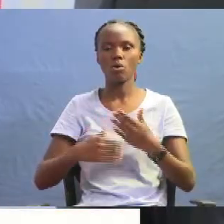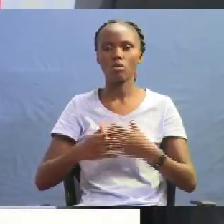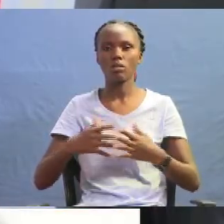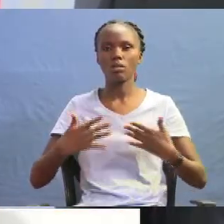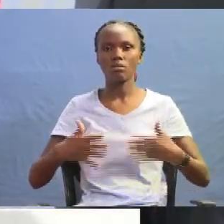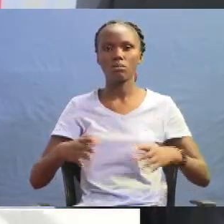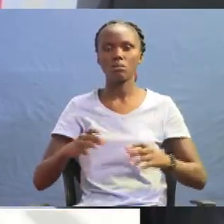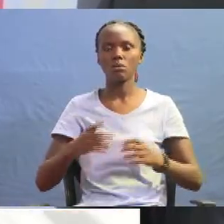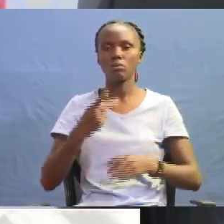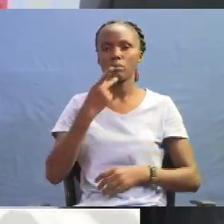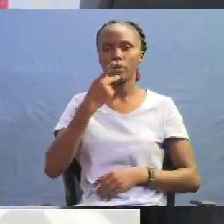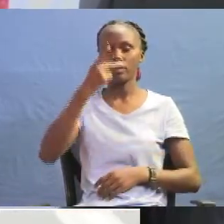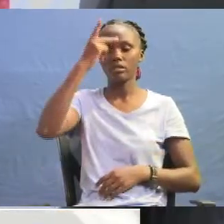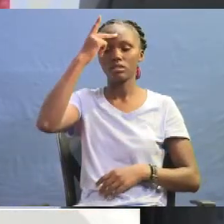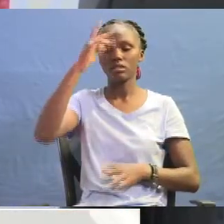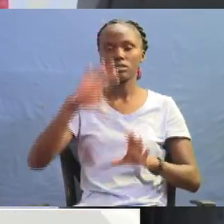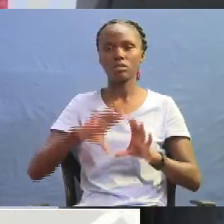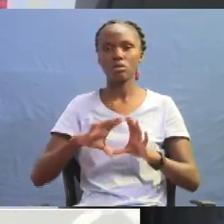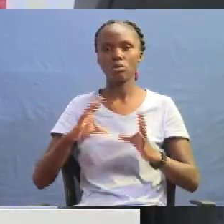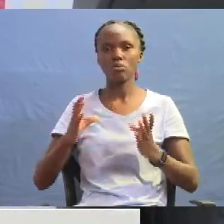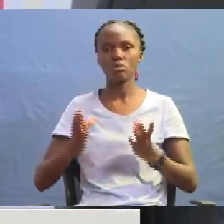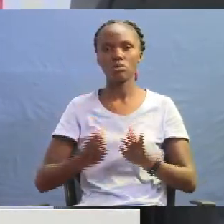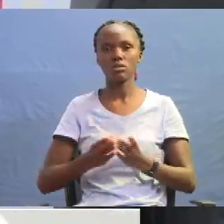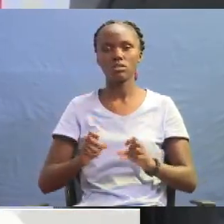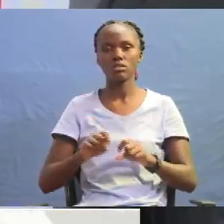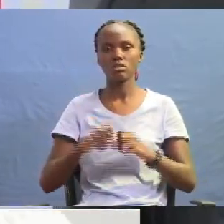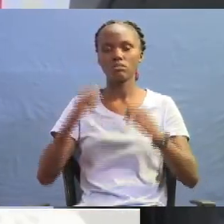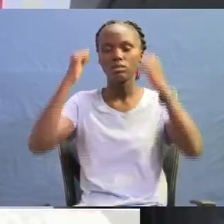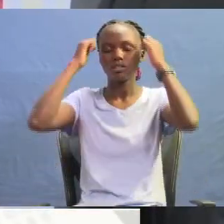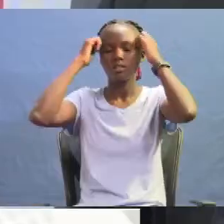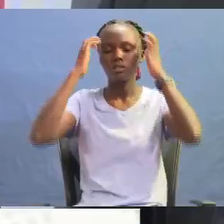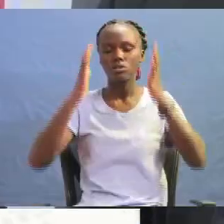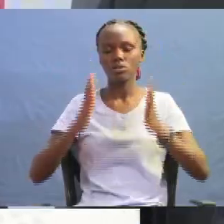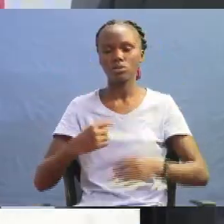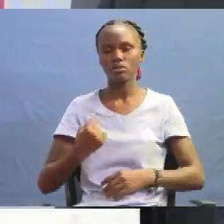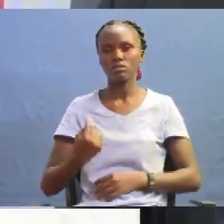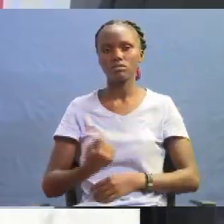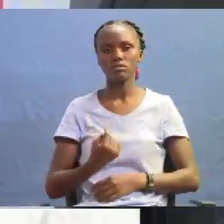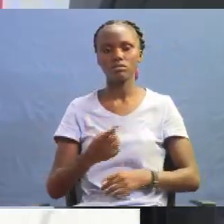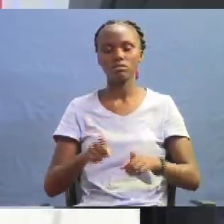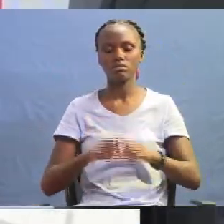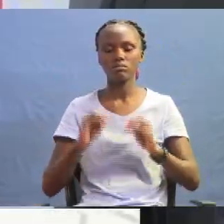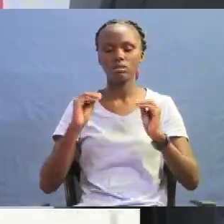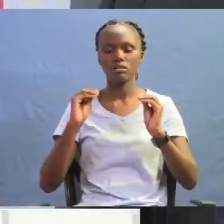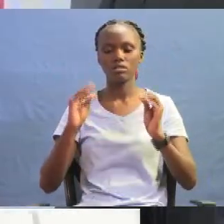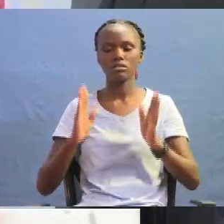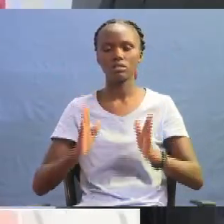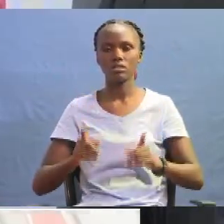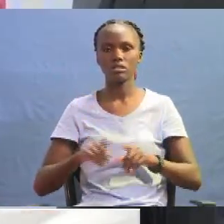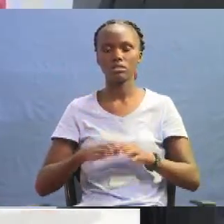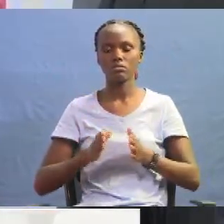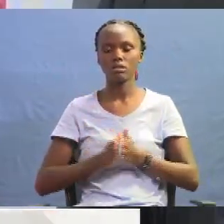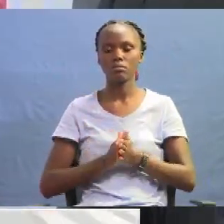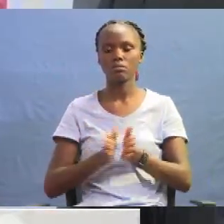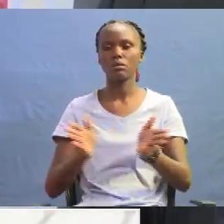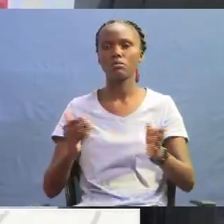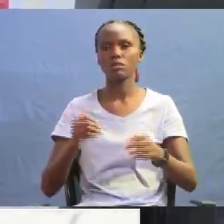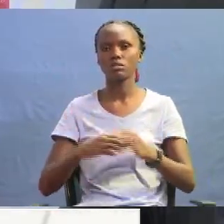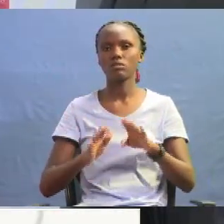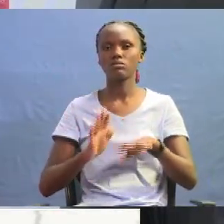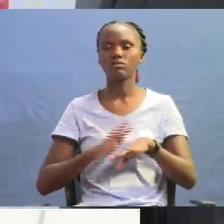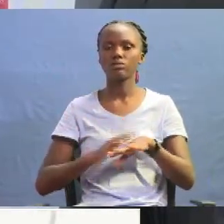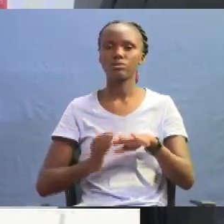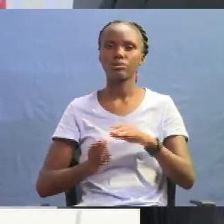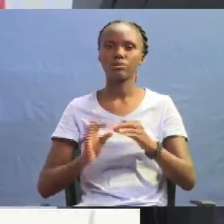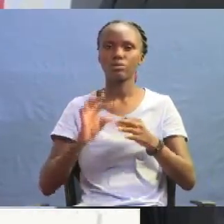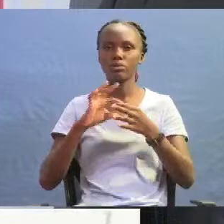stakeholders, parents, the students themselves, the teachers, and the public of goodwill